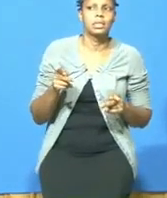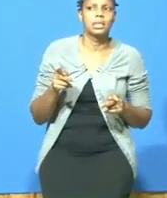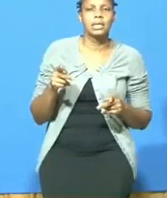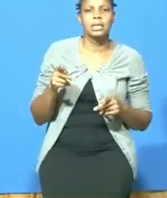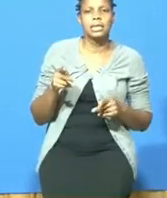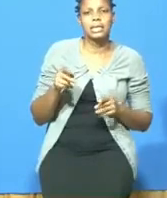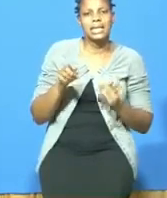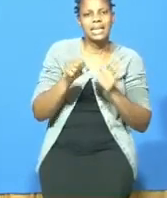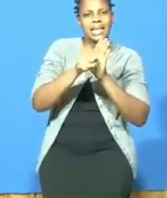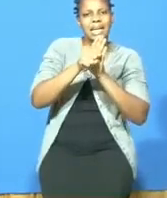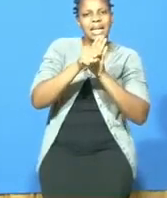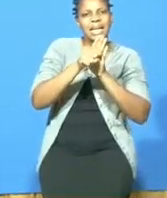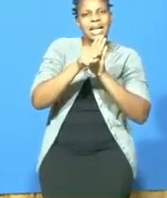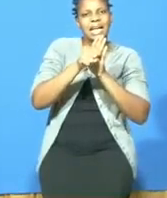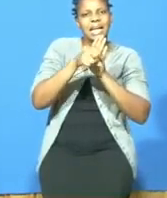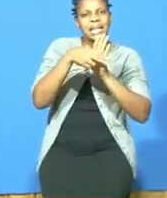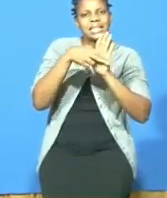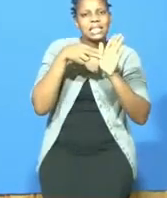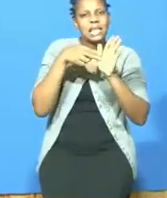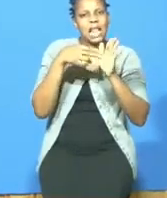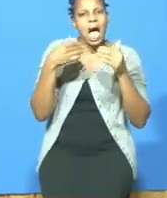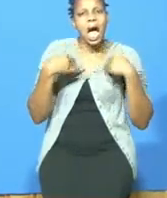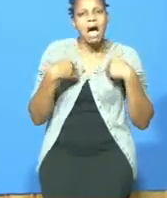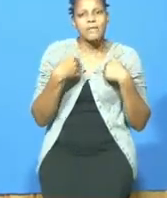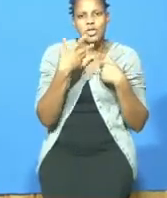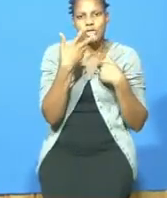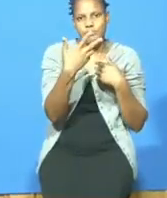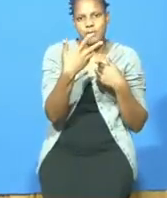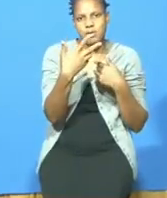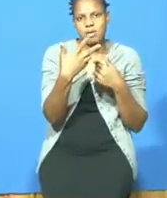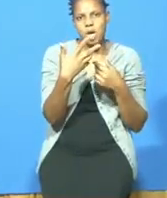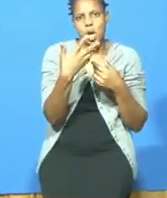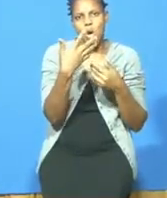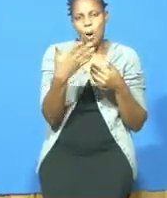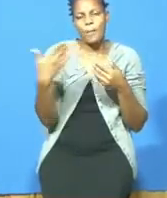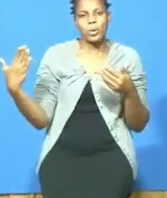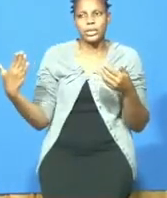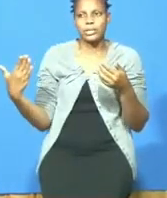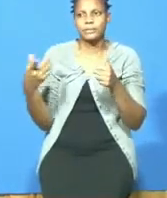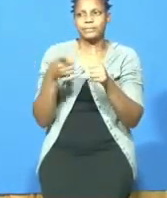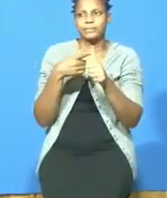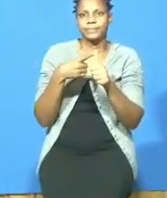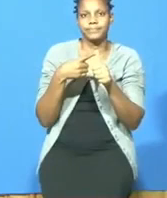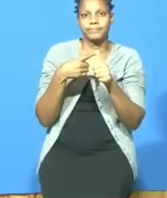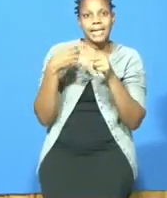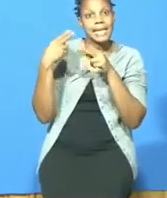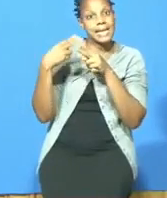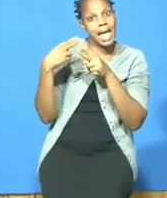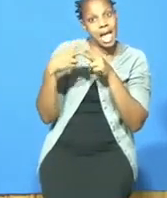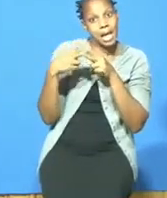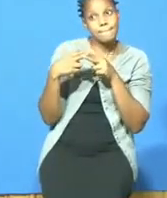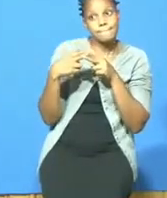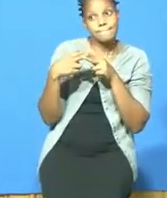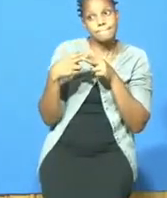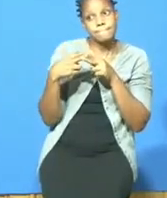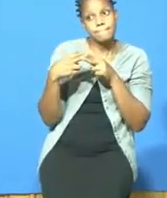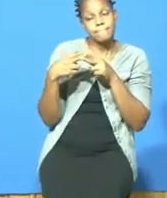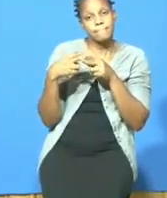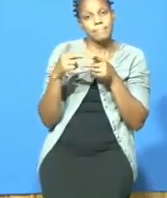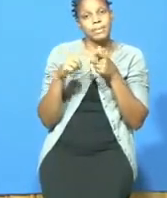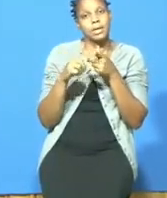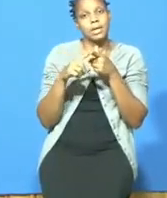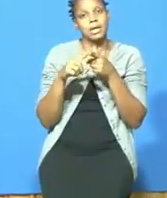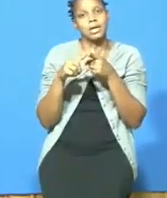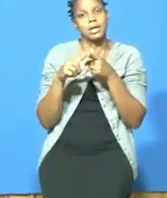seal has three components. A seal has the name, the